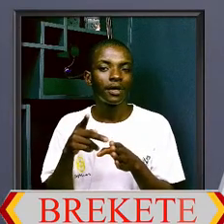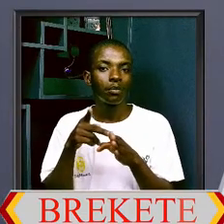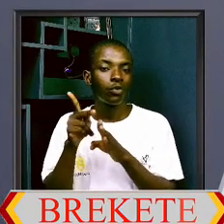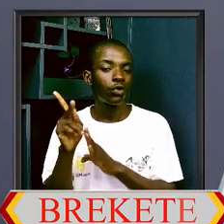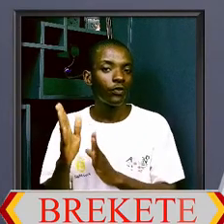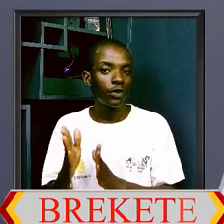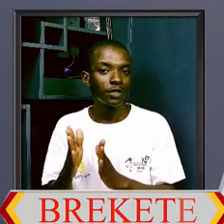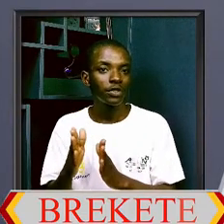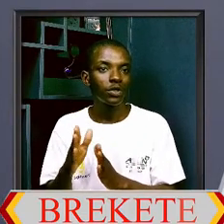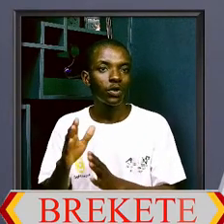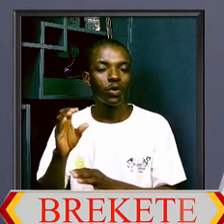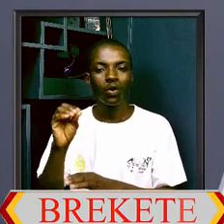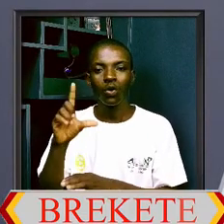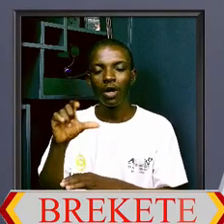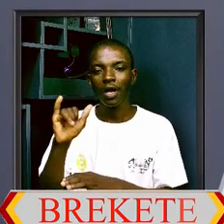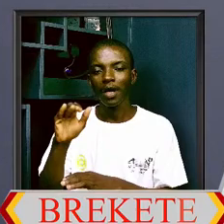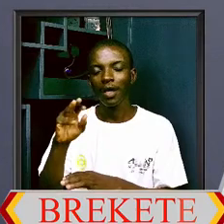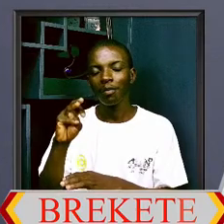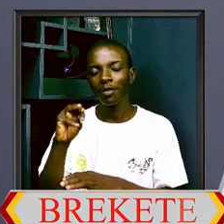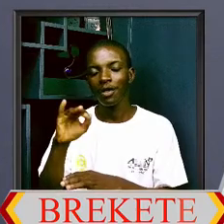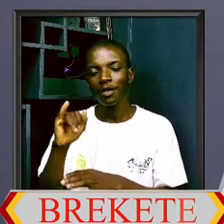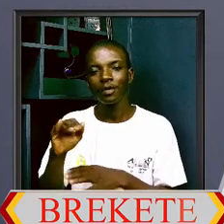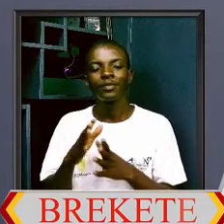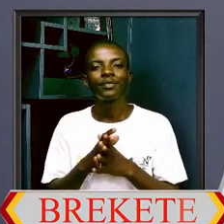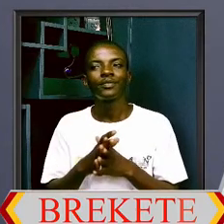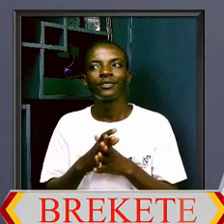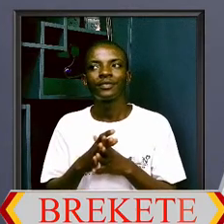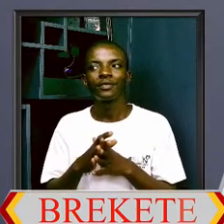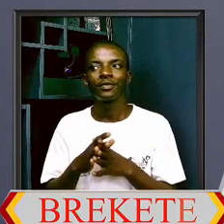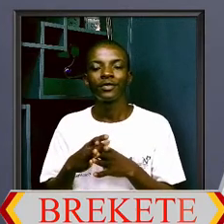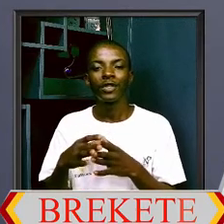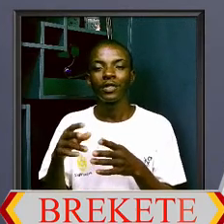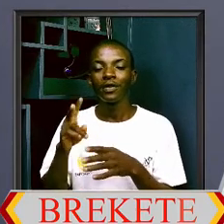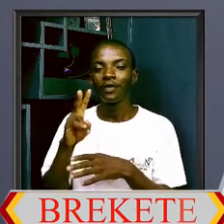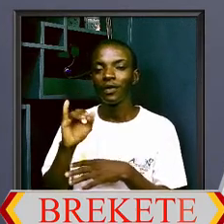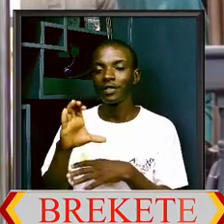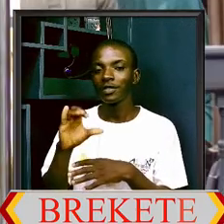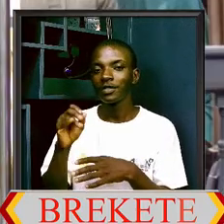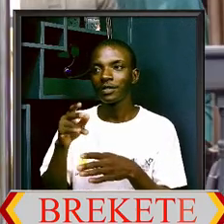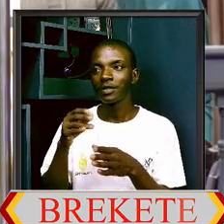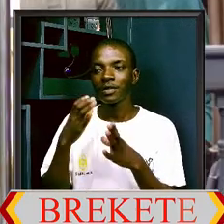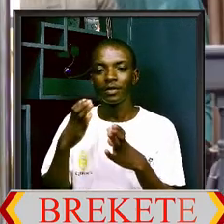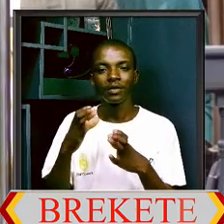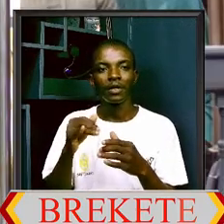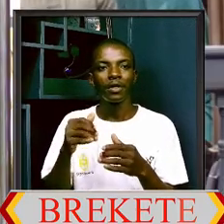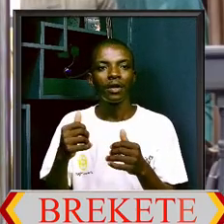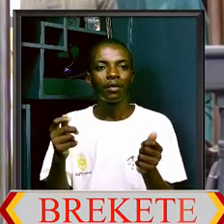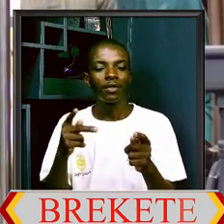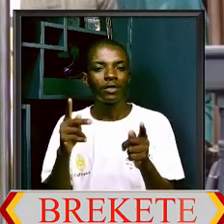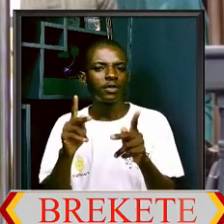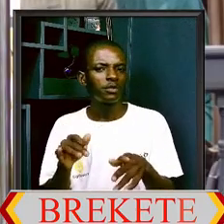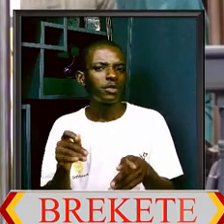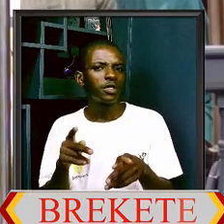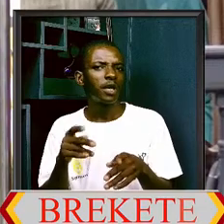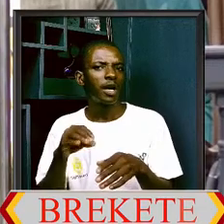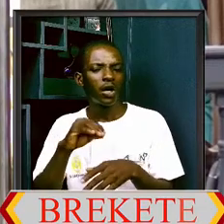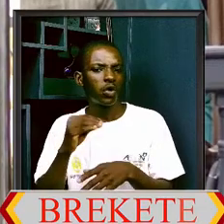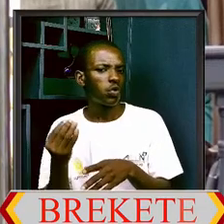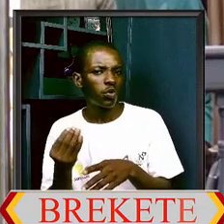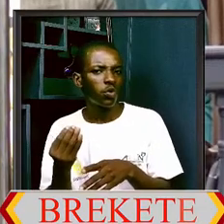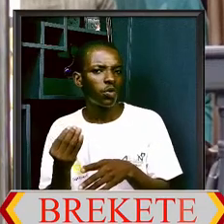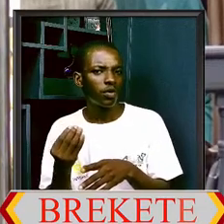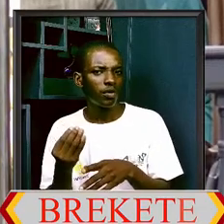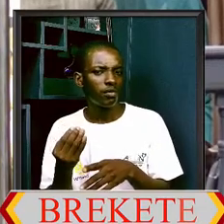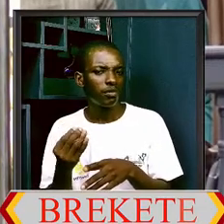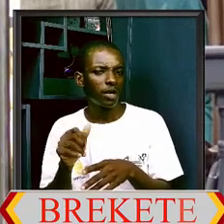actually professori aimi that's the vice the vice Chancellor and then the person we follow and come is also another professor of